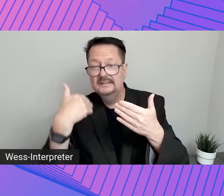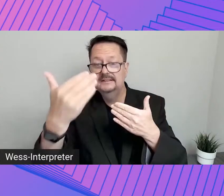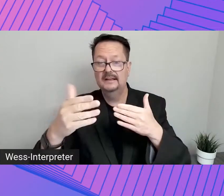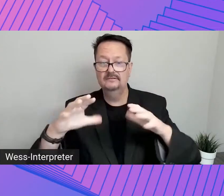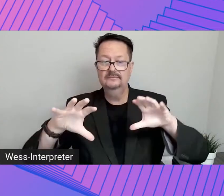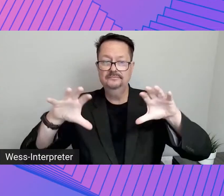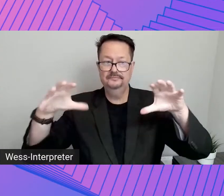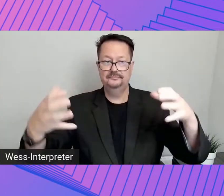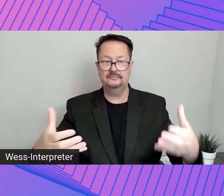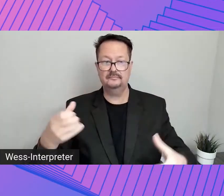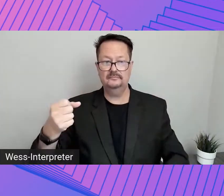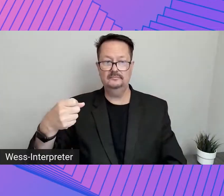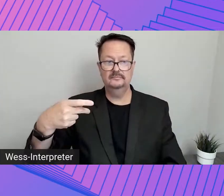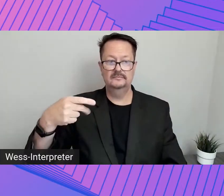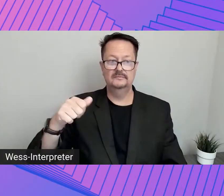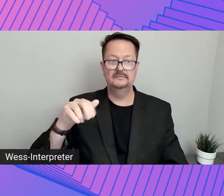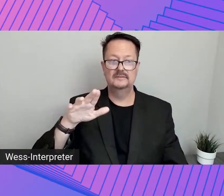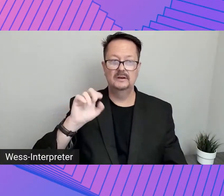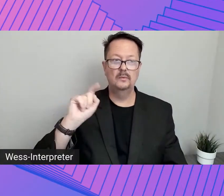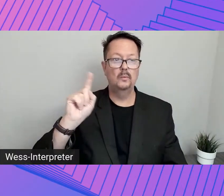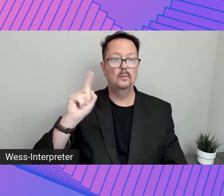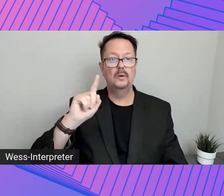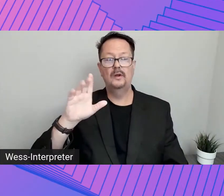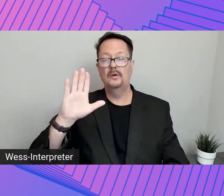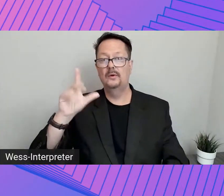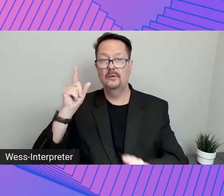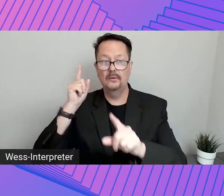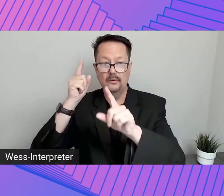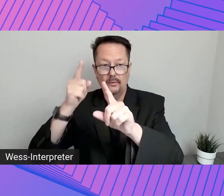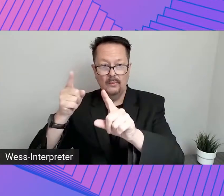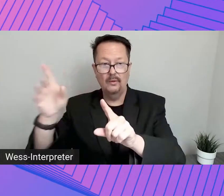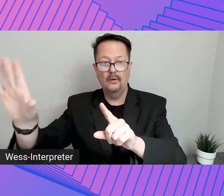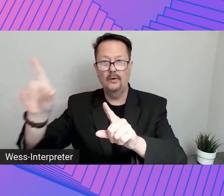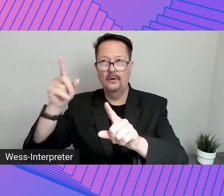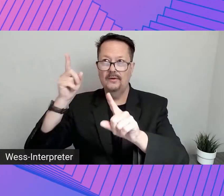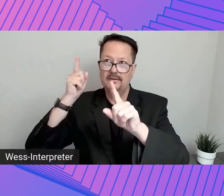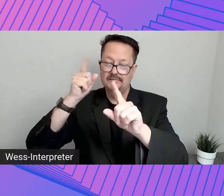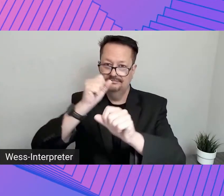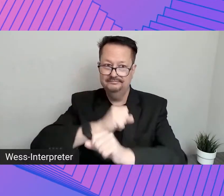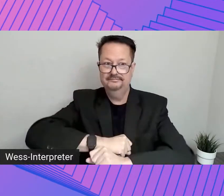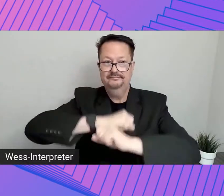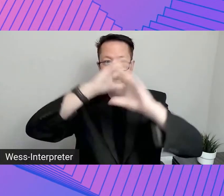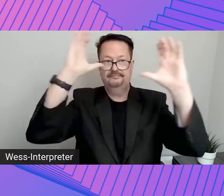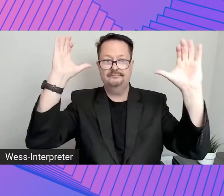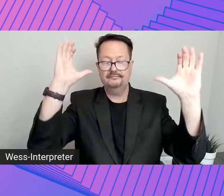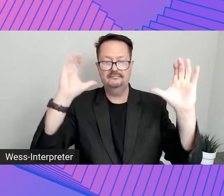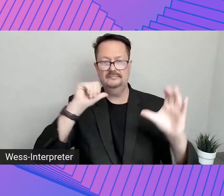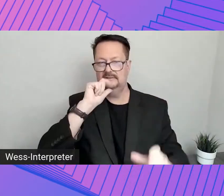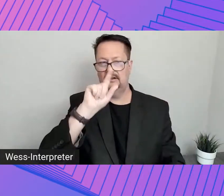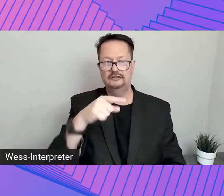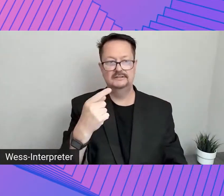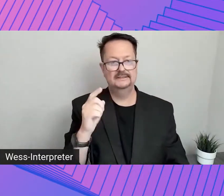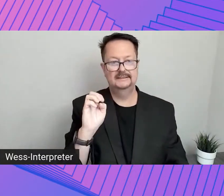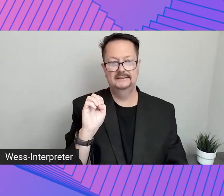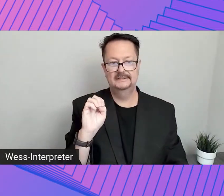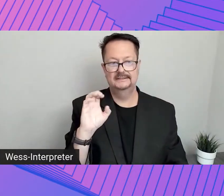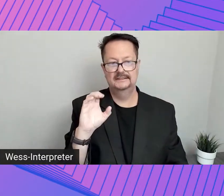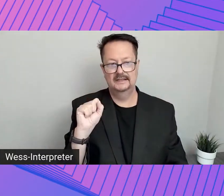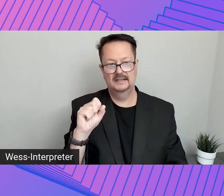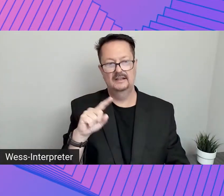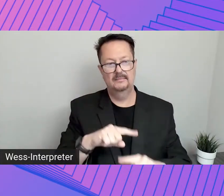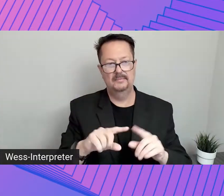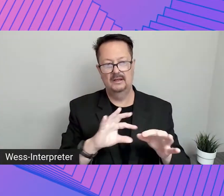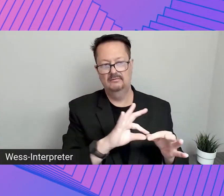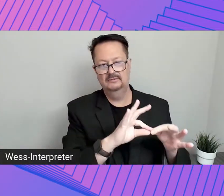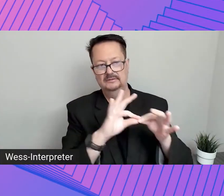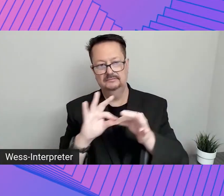space, where we're looking to take it, and her vision for what she wants to do, not just with ECS, but with all of the Amazon native